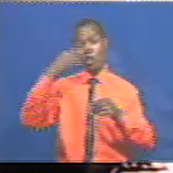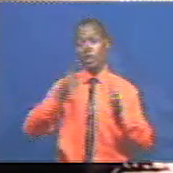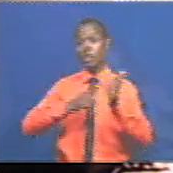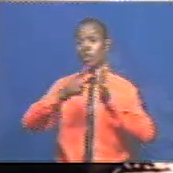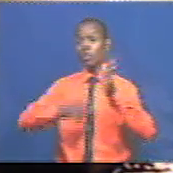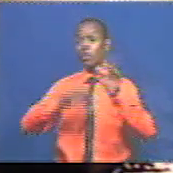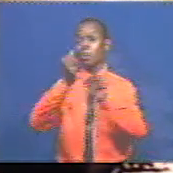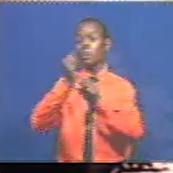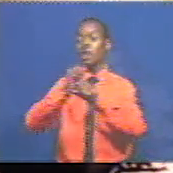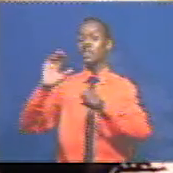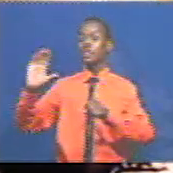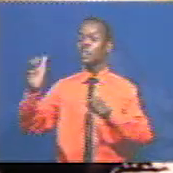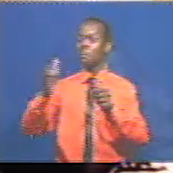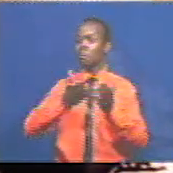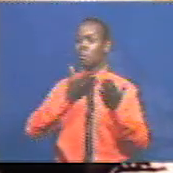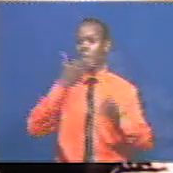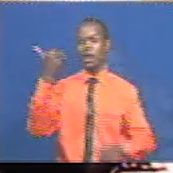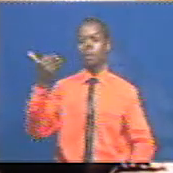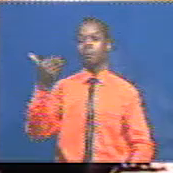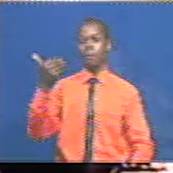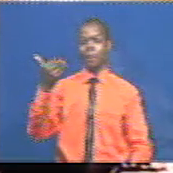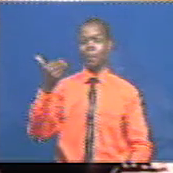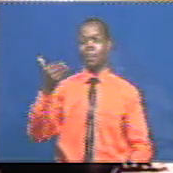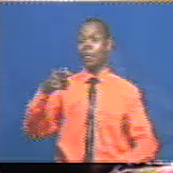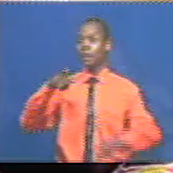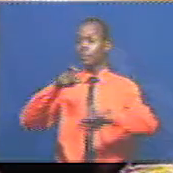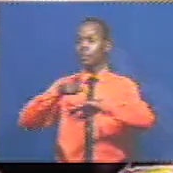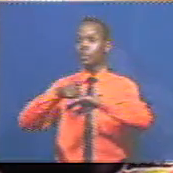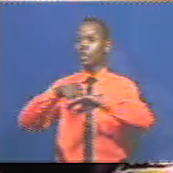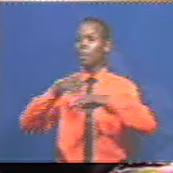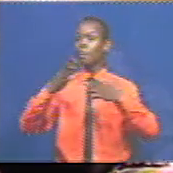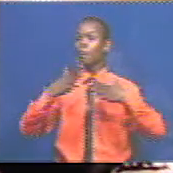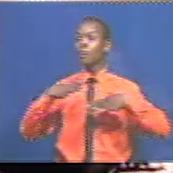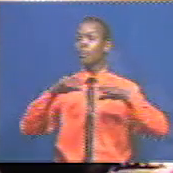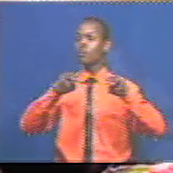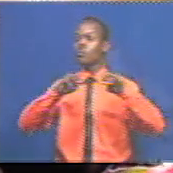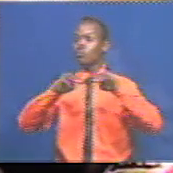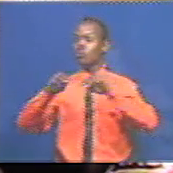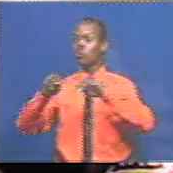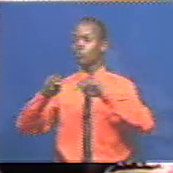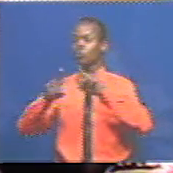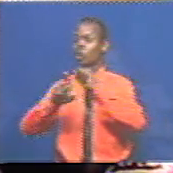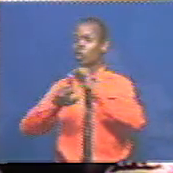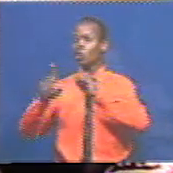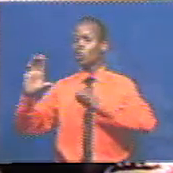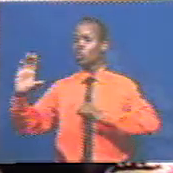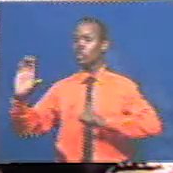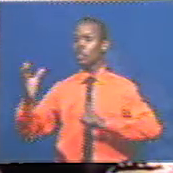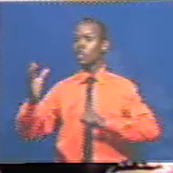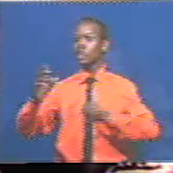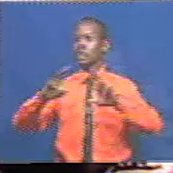have to make the cities right and and when the people move to urban area they were looking for